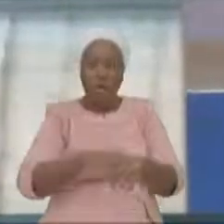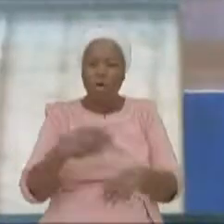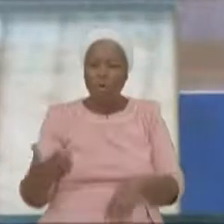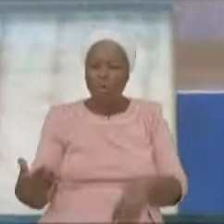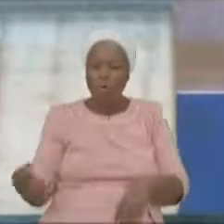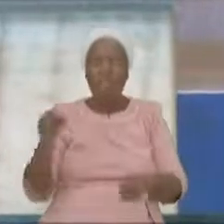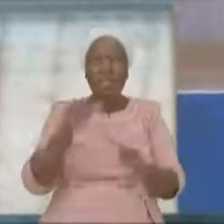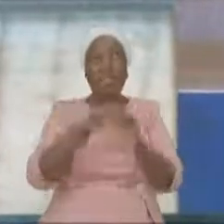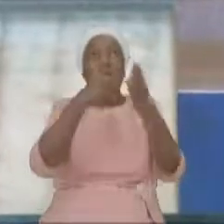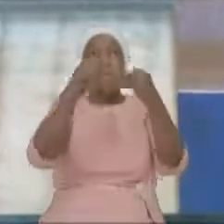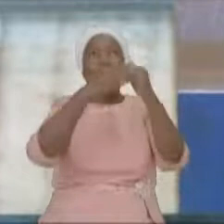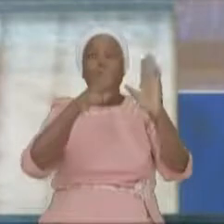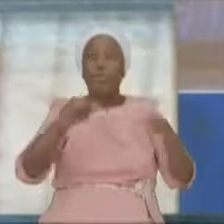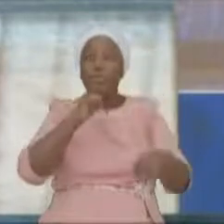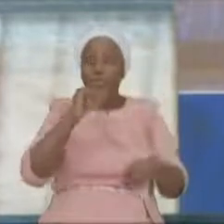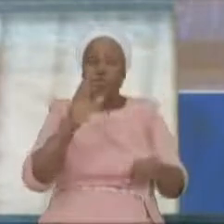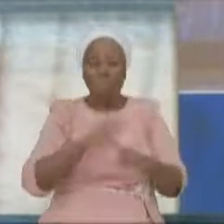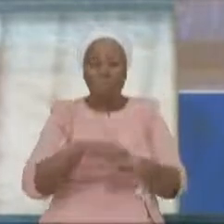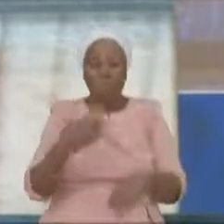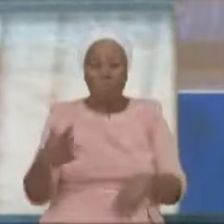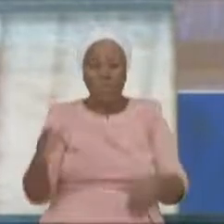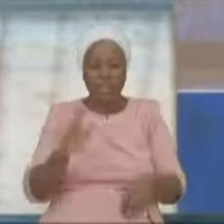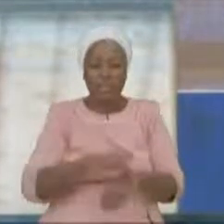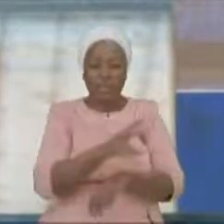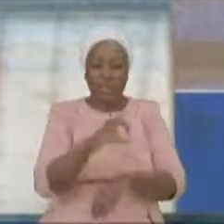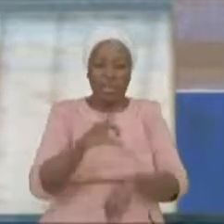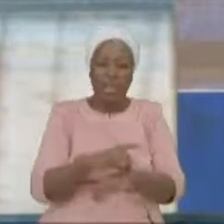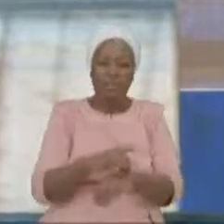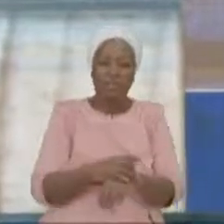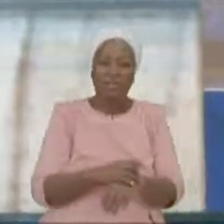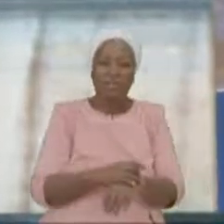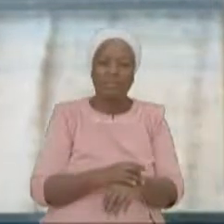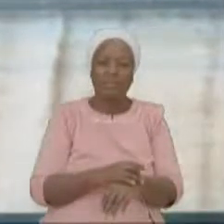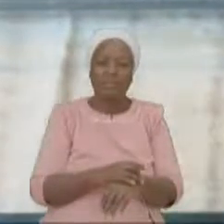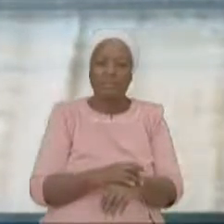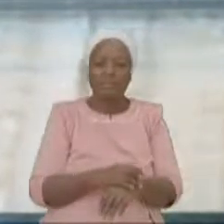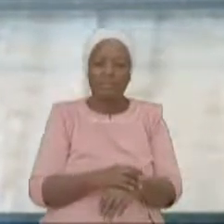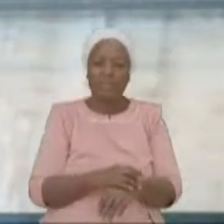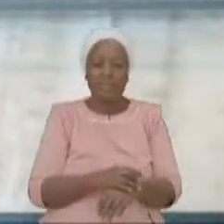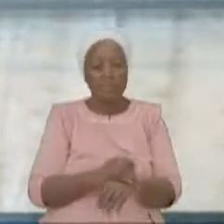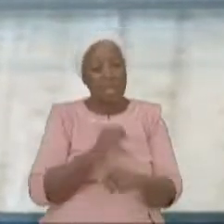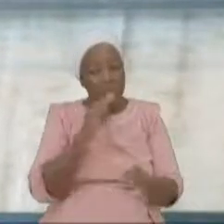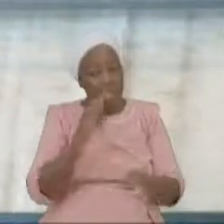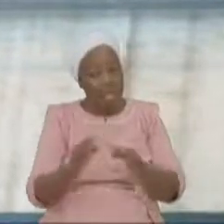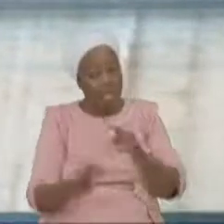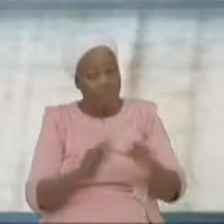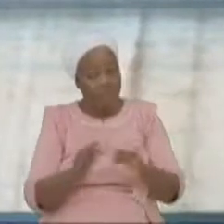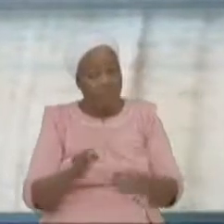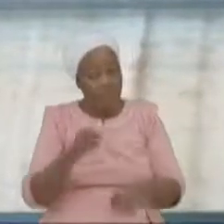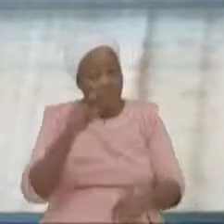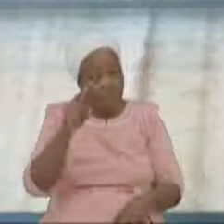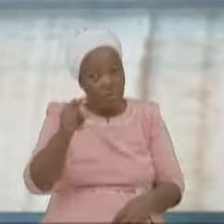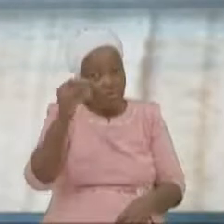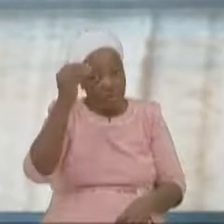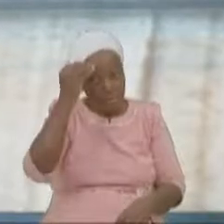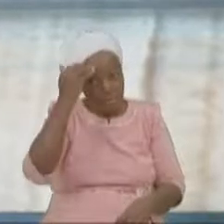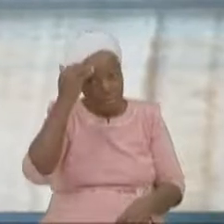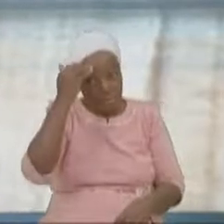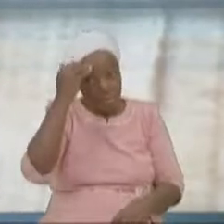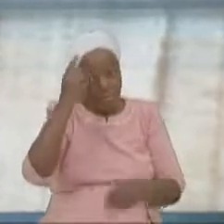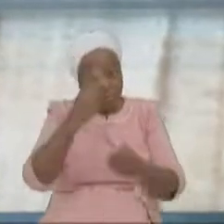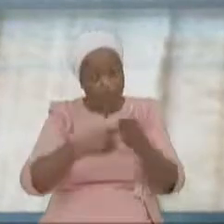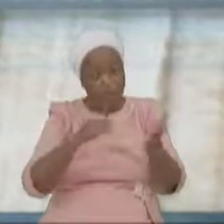things above, not on things on the earth. If you knew what that